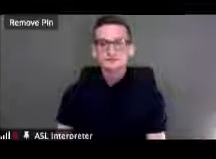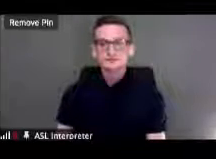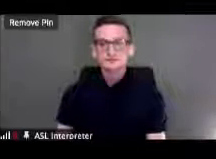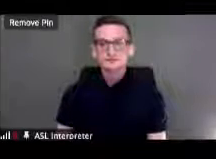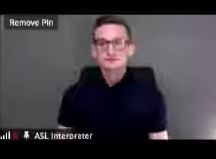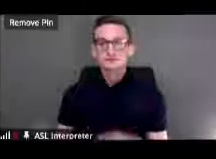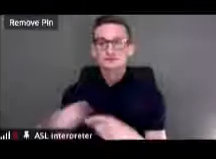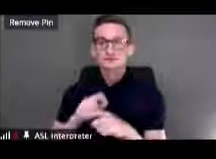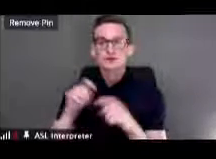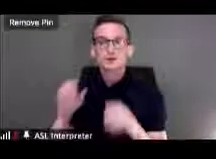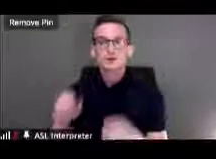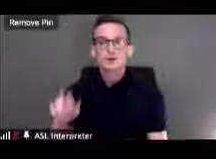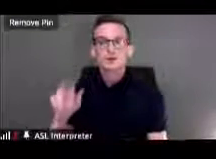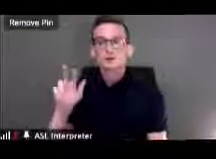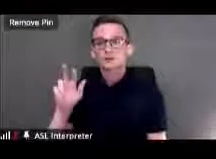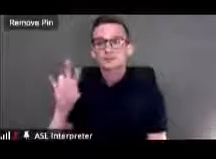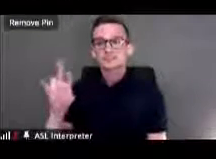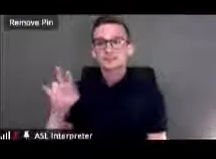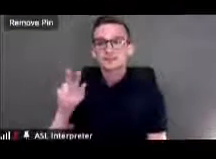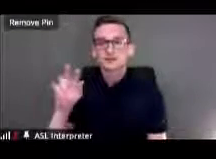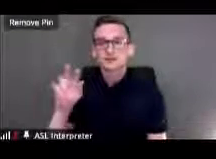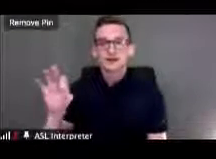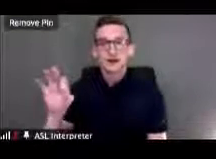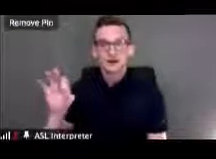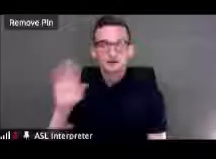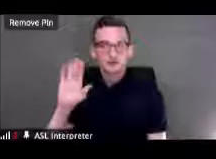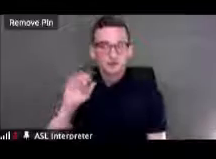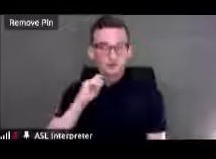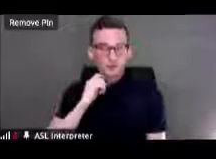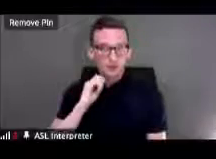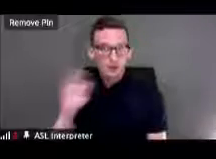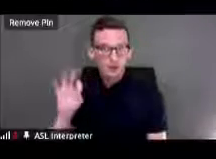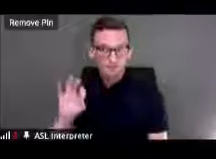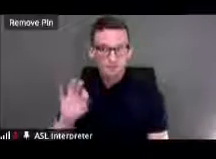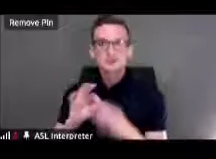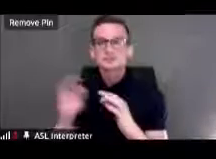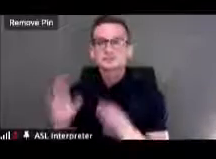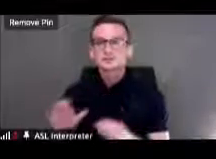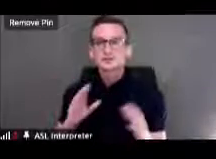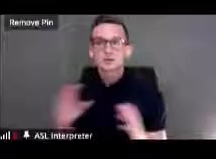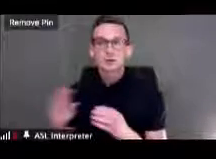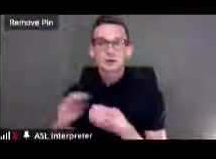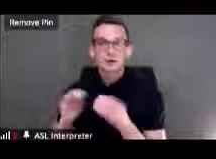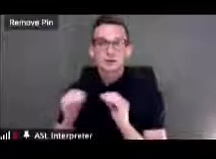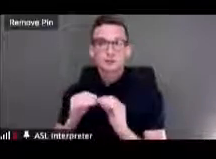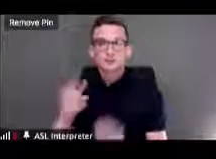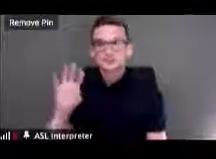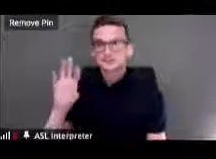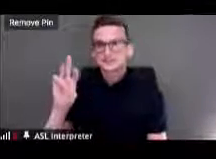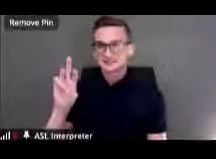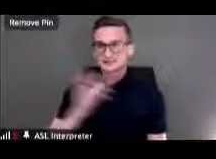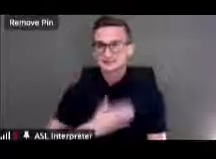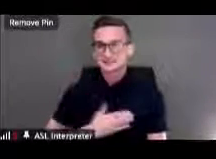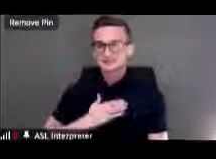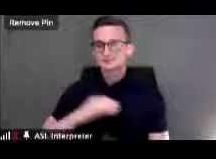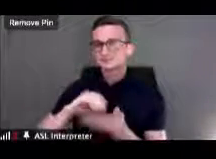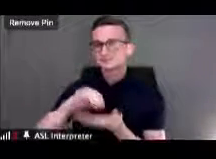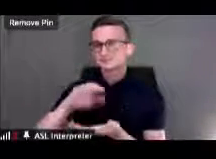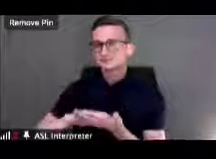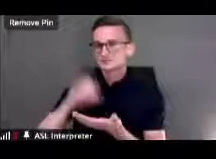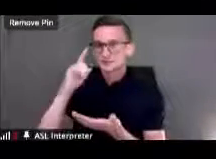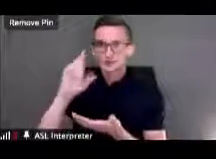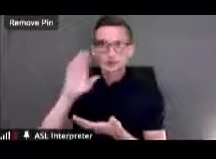Caller 3739, you are unmuted. Your speaker order number will be number 6. If you will please make note of that for